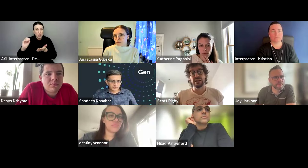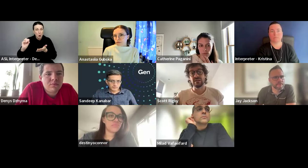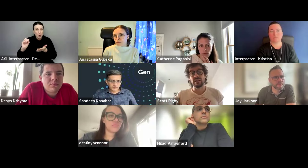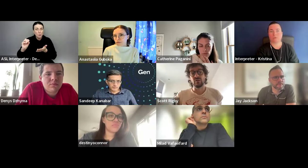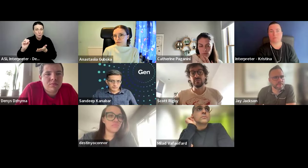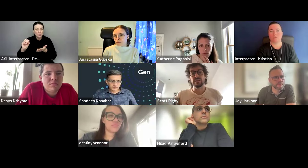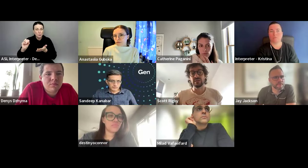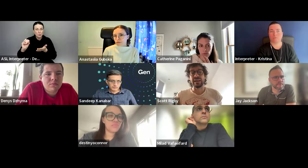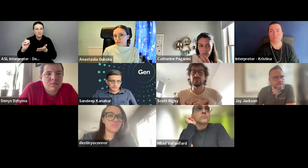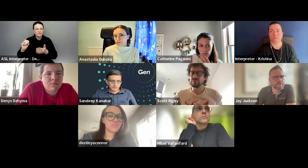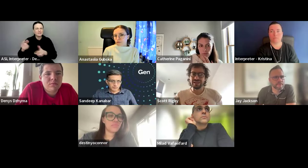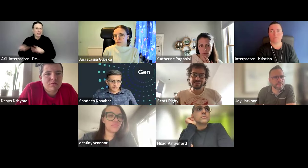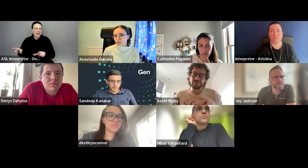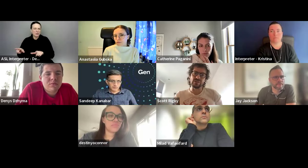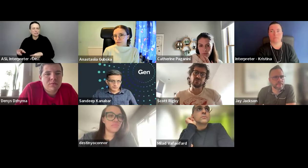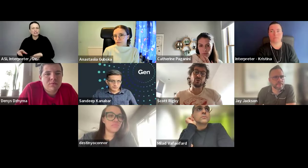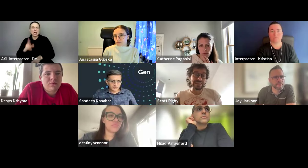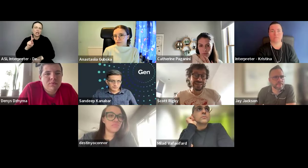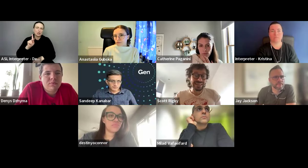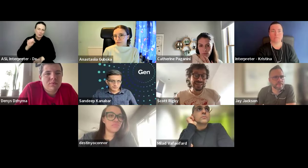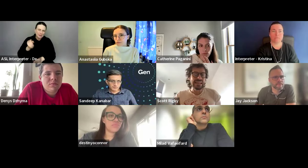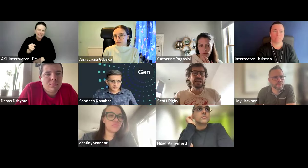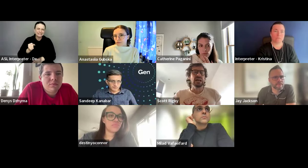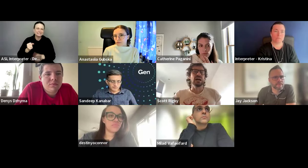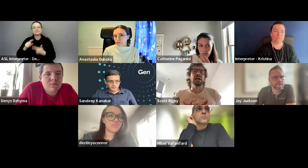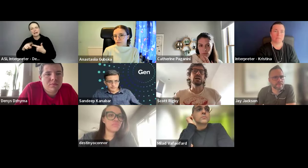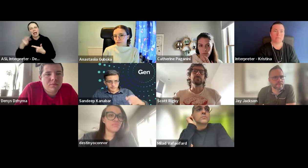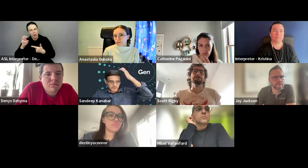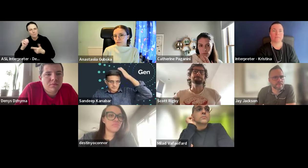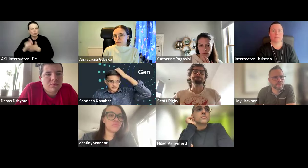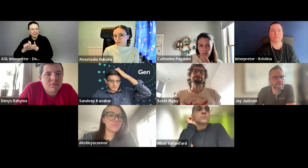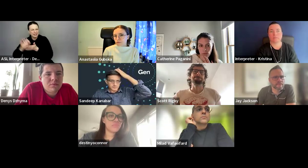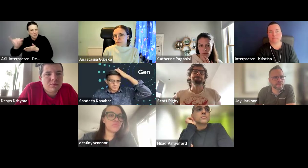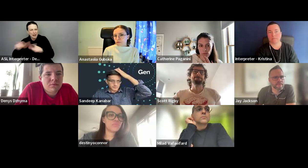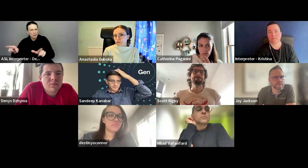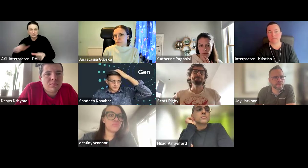that Helm and Kubernetes and others are written in,